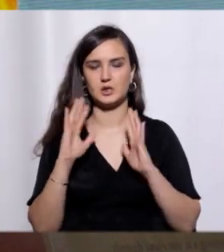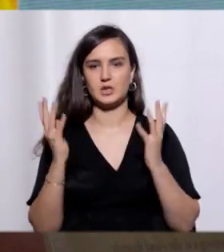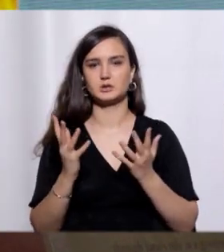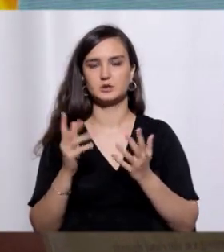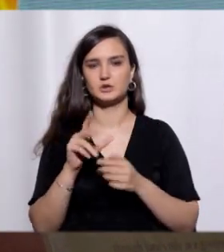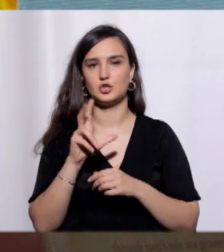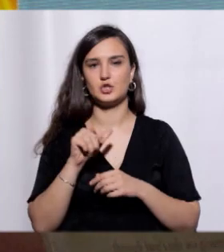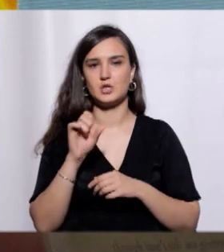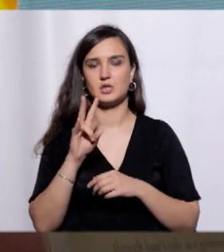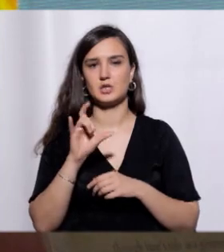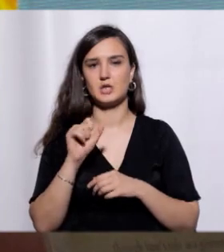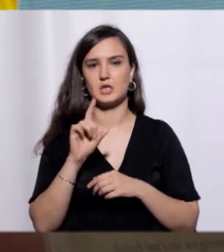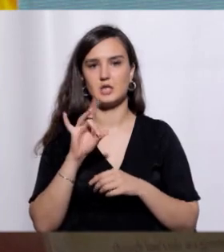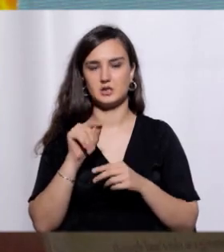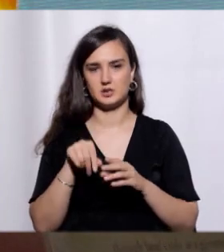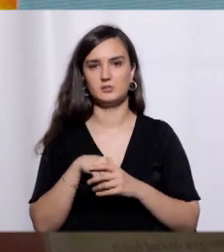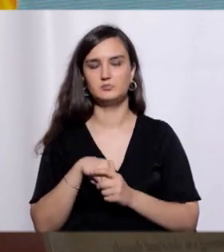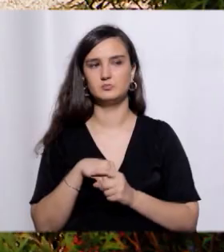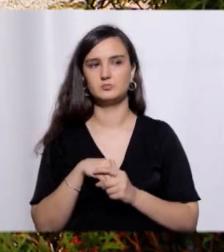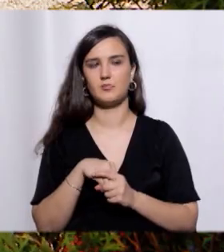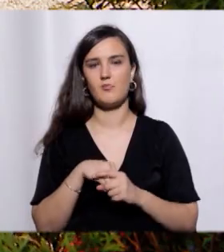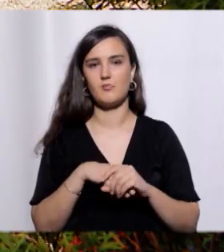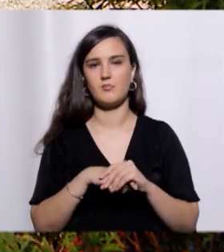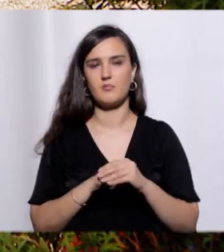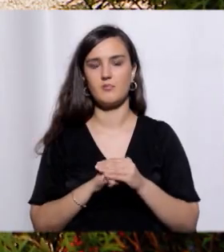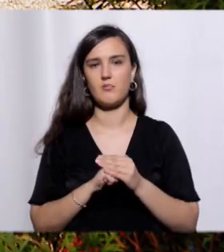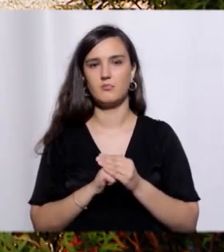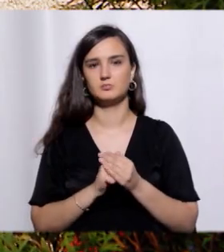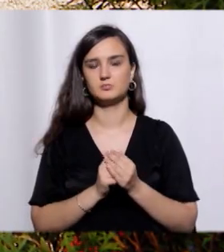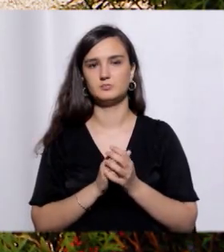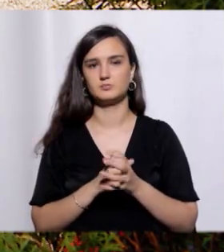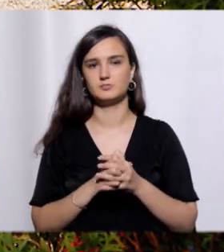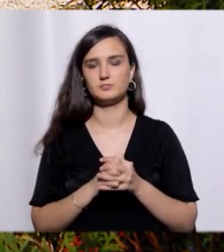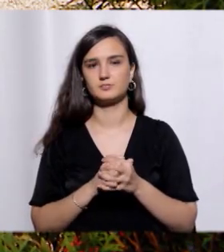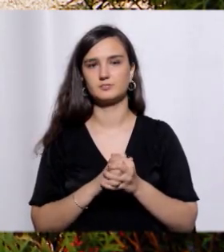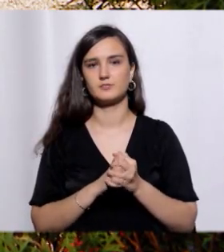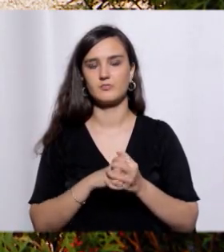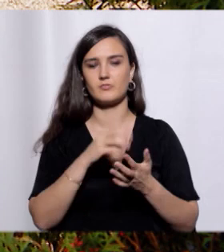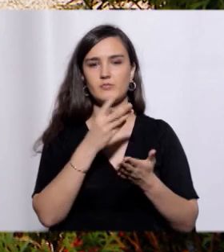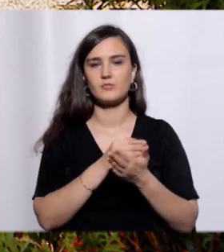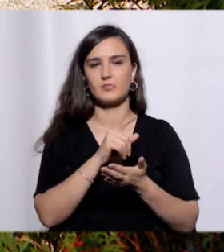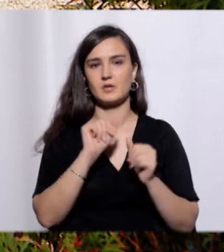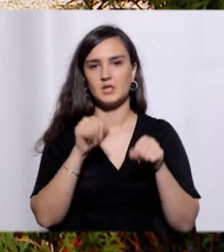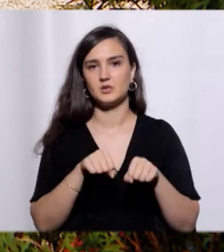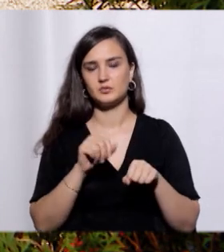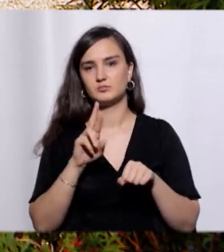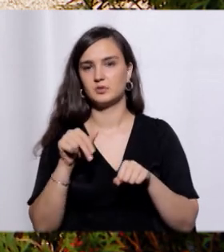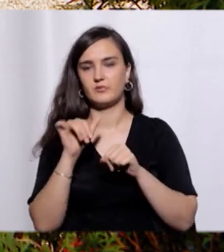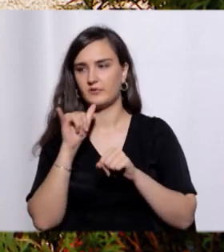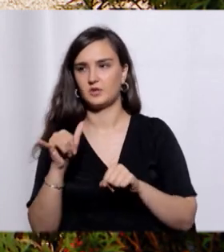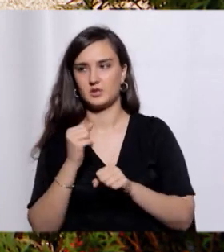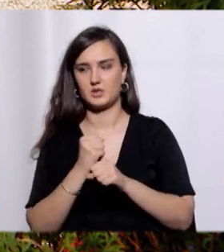Bronte's Eyre, social class is the recurring theme, as class tells what a character can do and can't